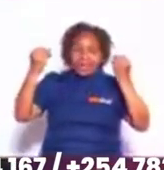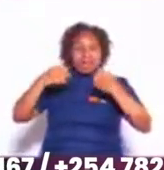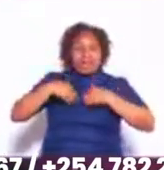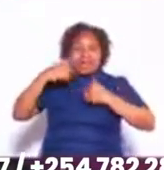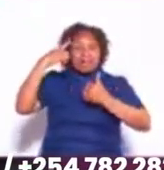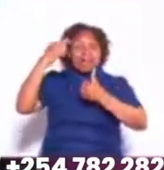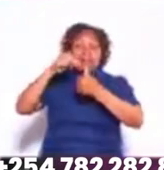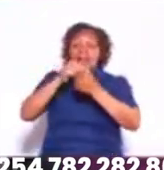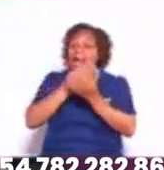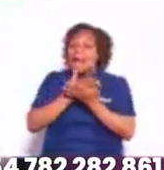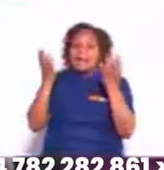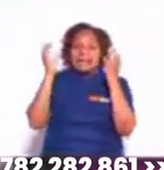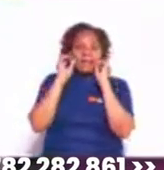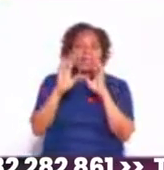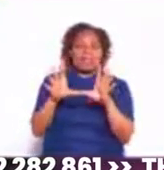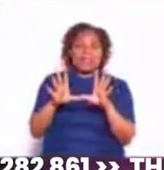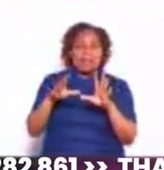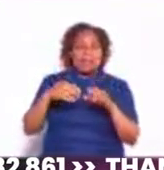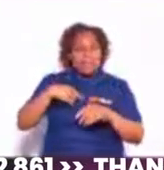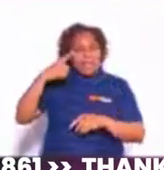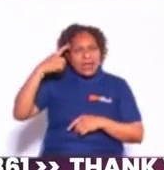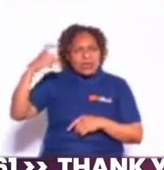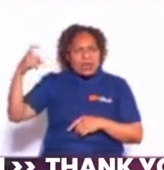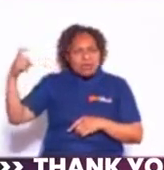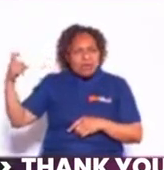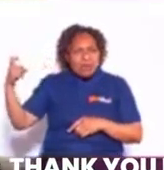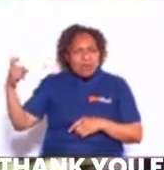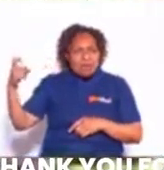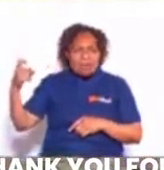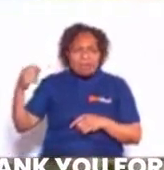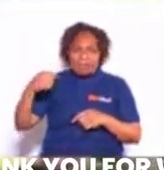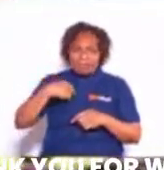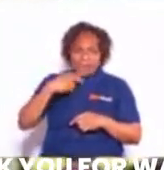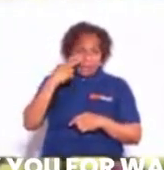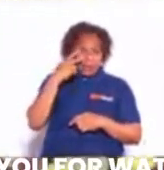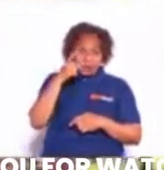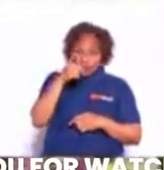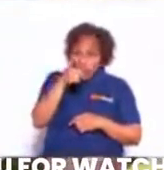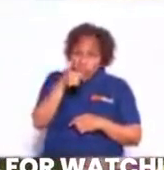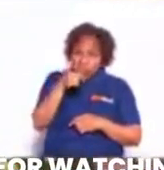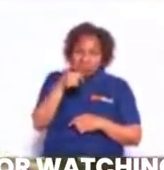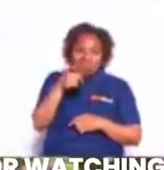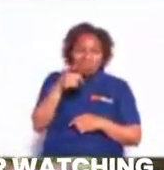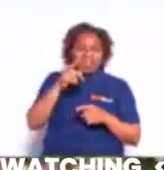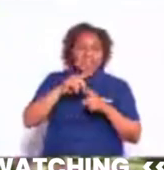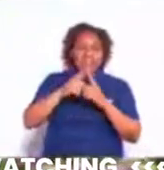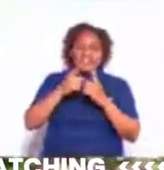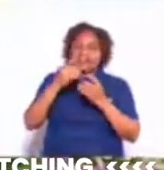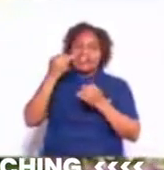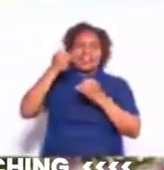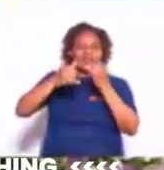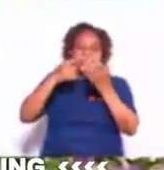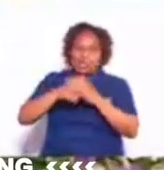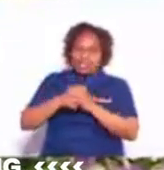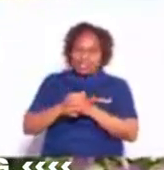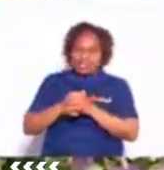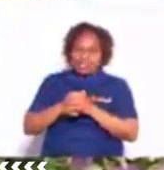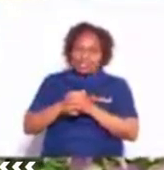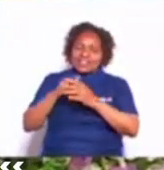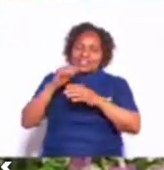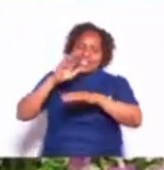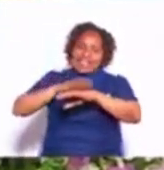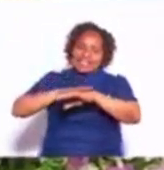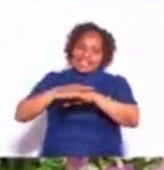anything. Am I dreaming? Am I seeing you? Then she ended up touching my